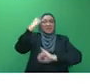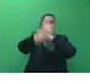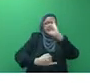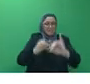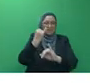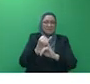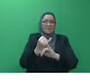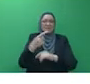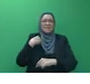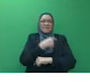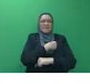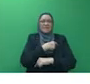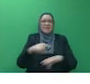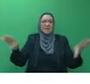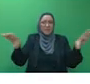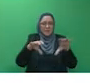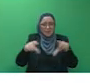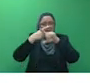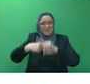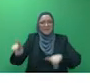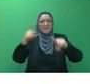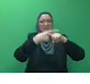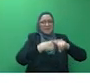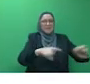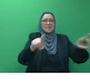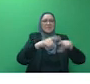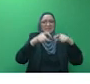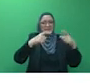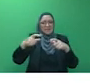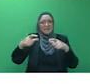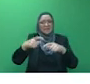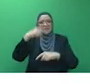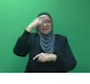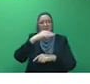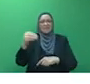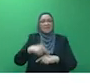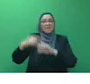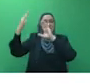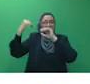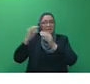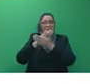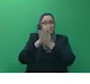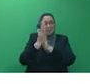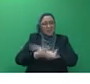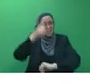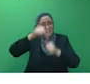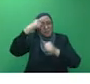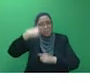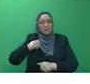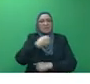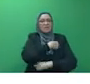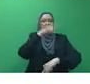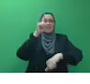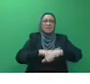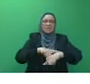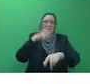to different things and uh i hope this becomes a legacy for us uh these are hard times but uh as as i mentioned earlier in